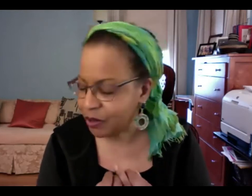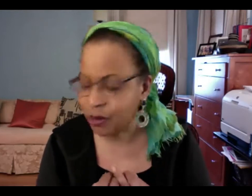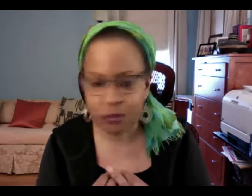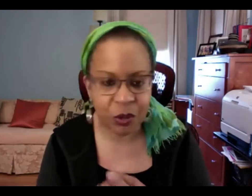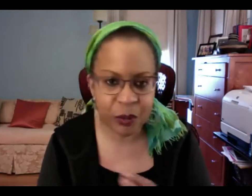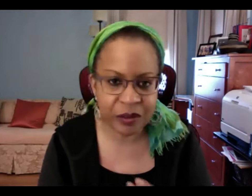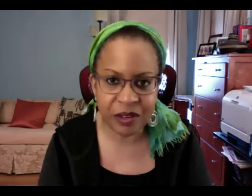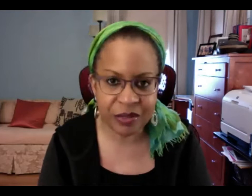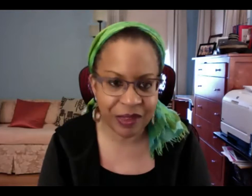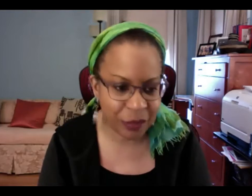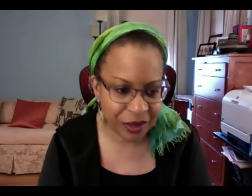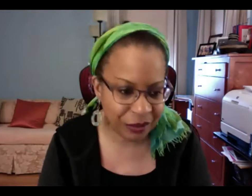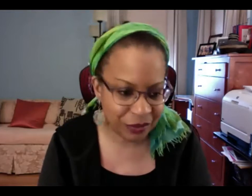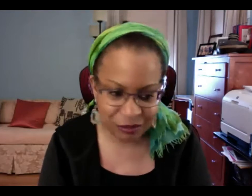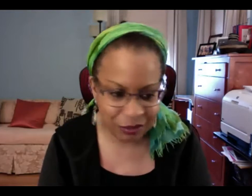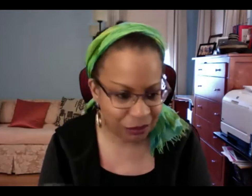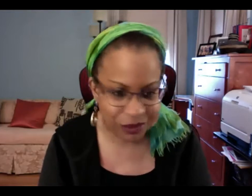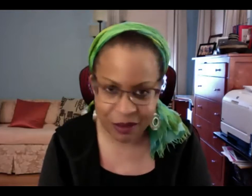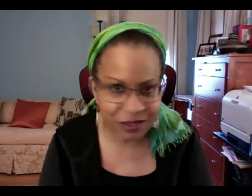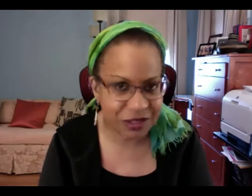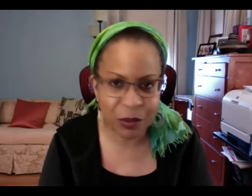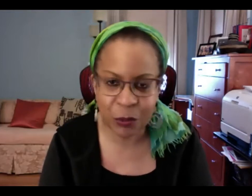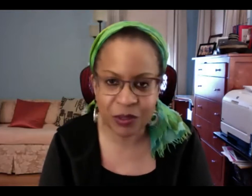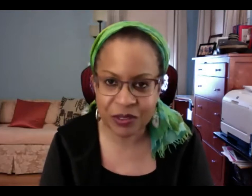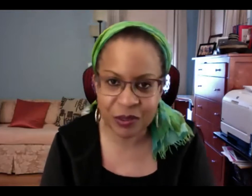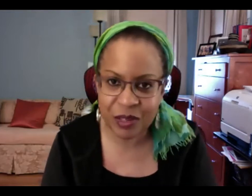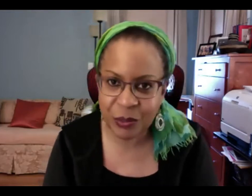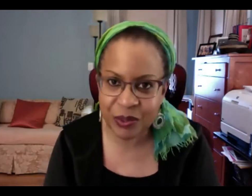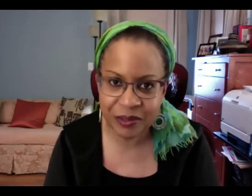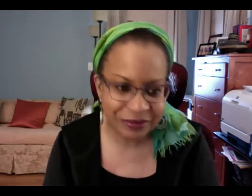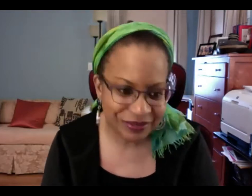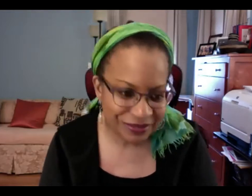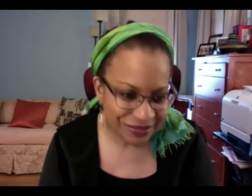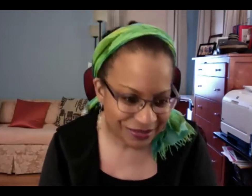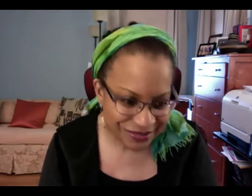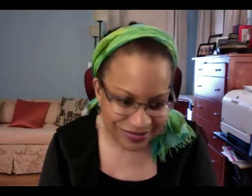I know I'm nowhere near that, but I'm so open to learning more.